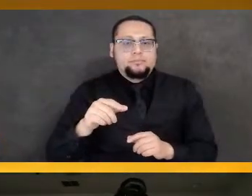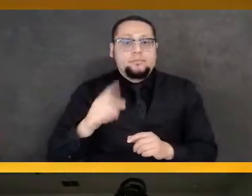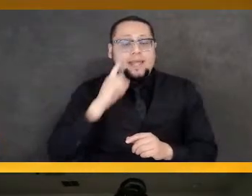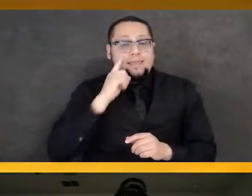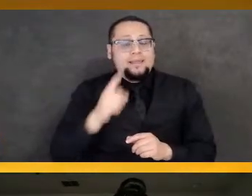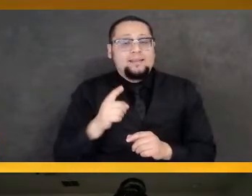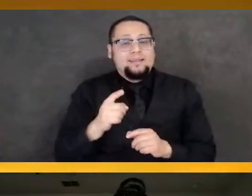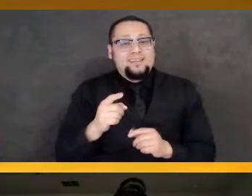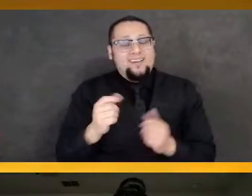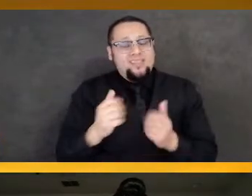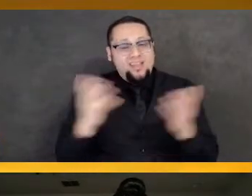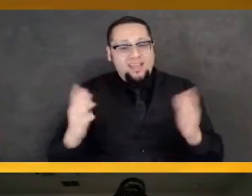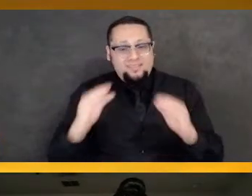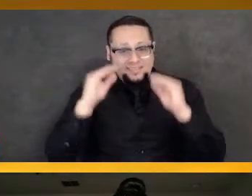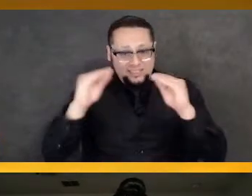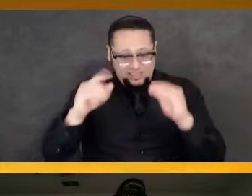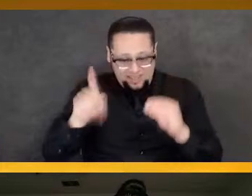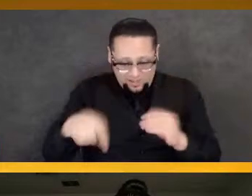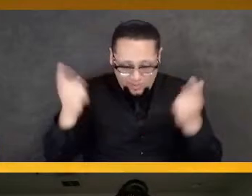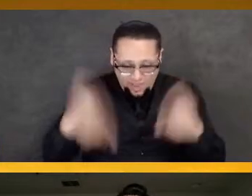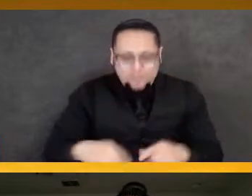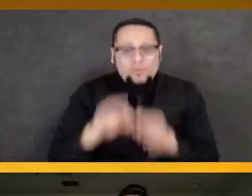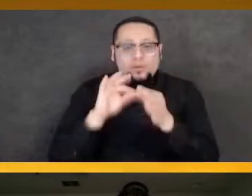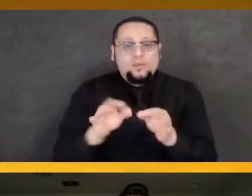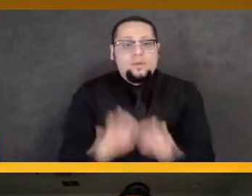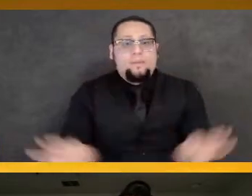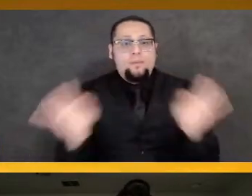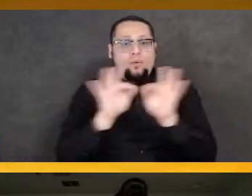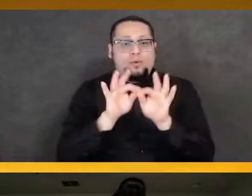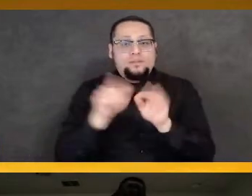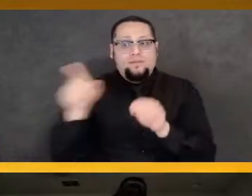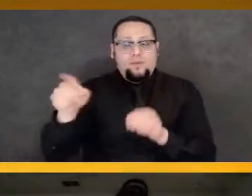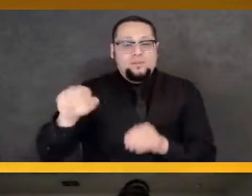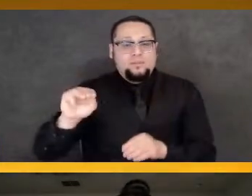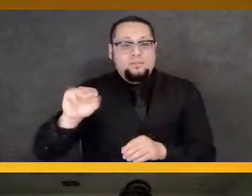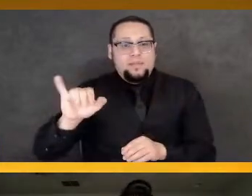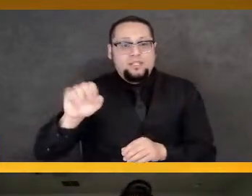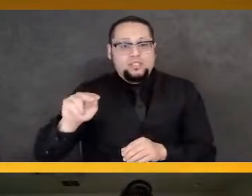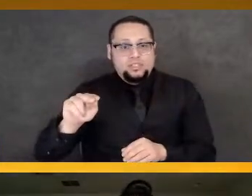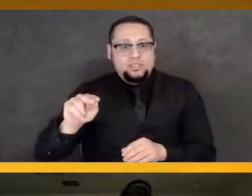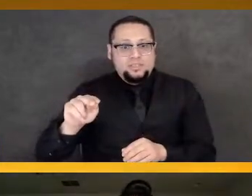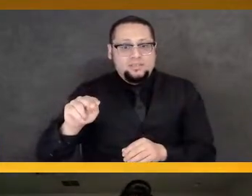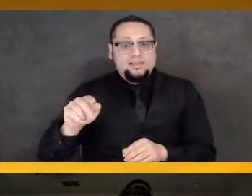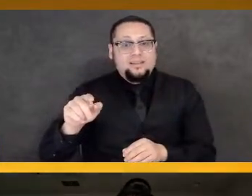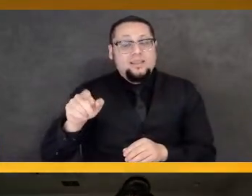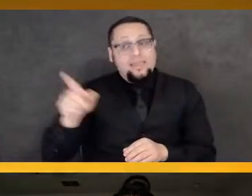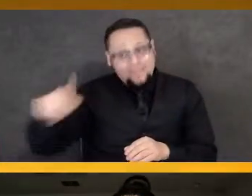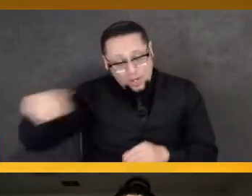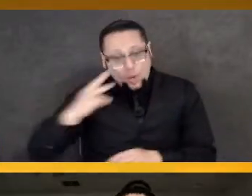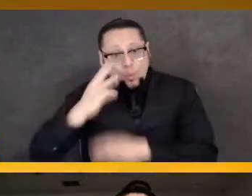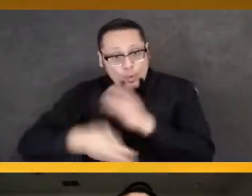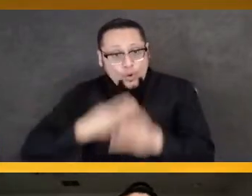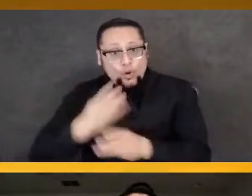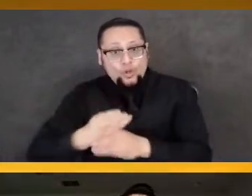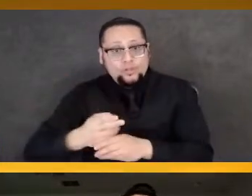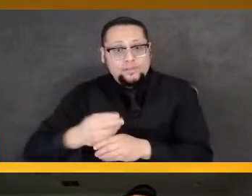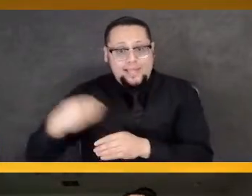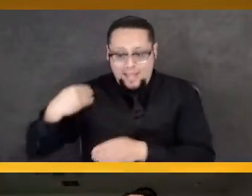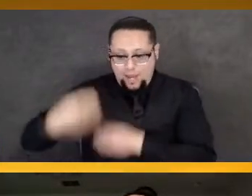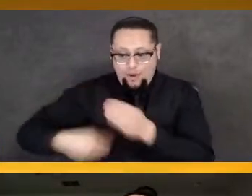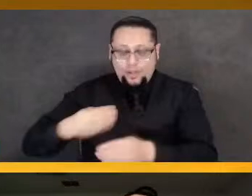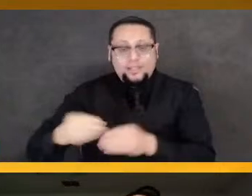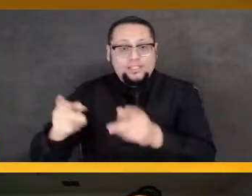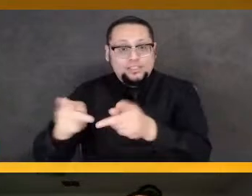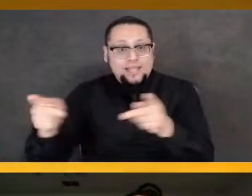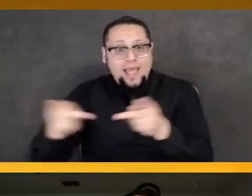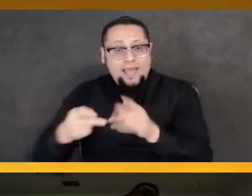related to the importance of those missions, especially that they are World Heritage sites. So